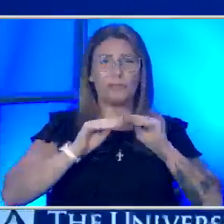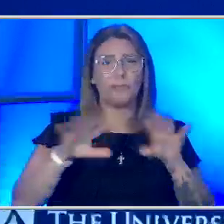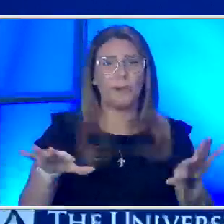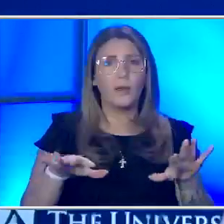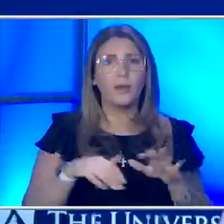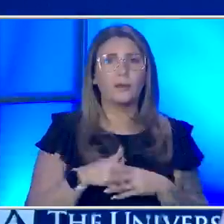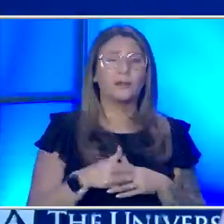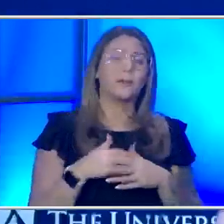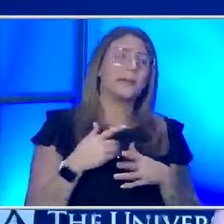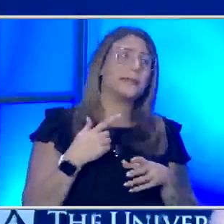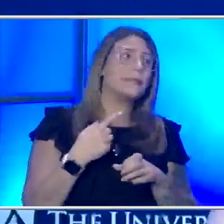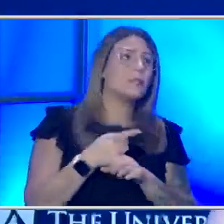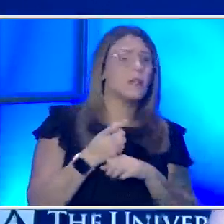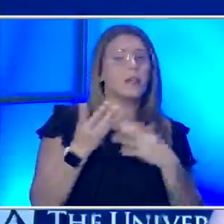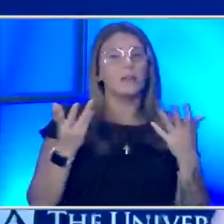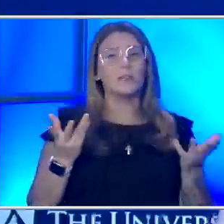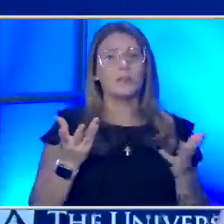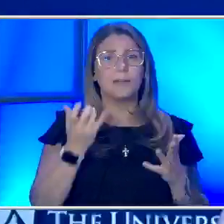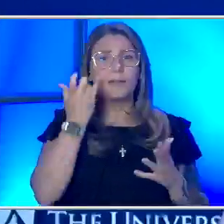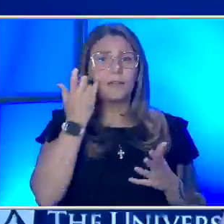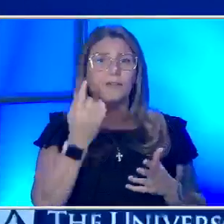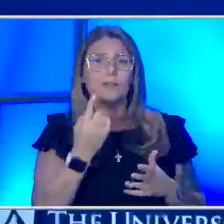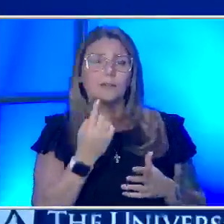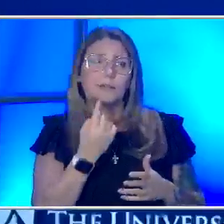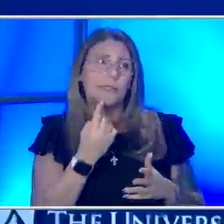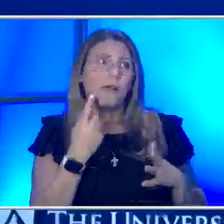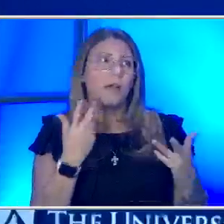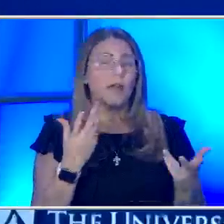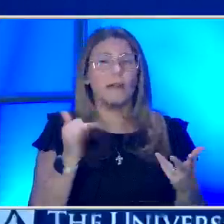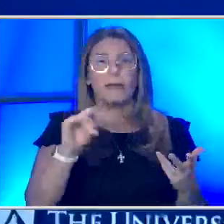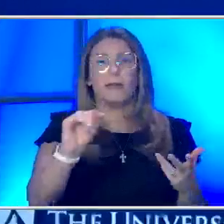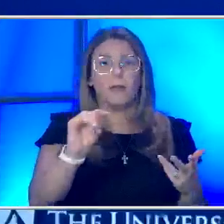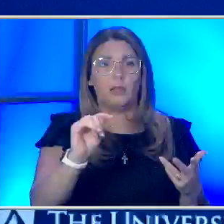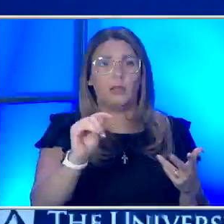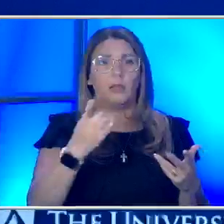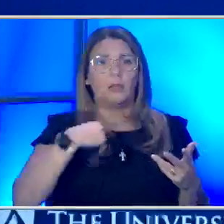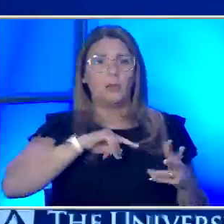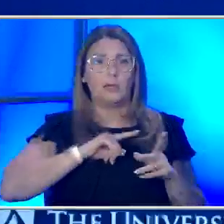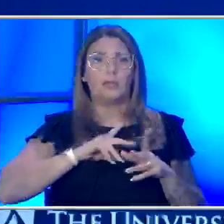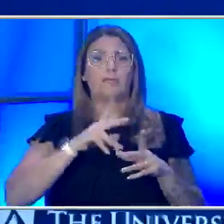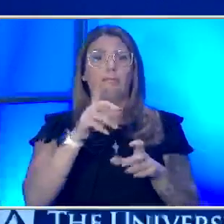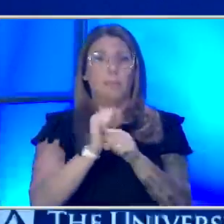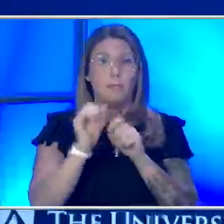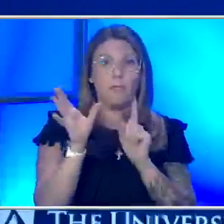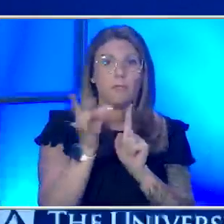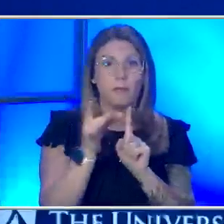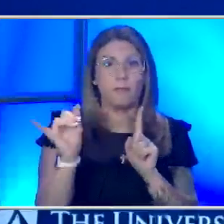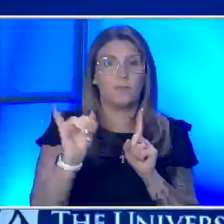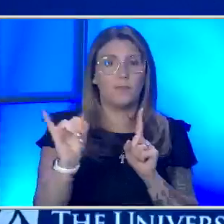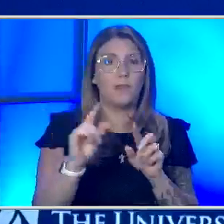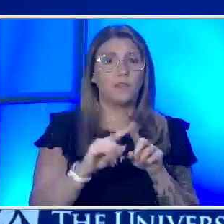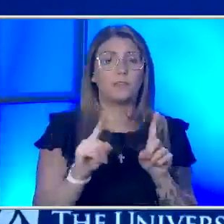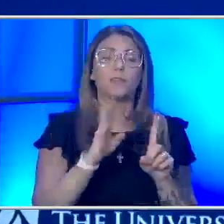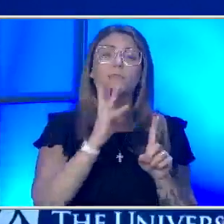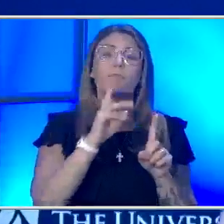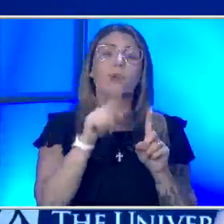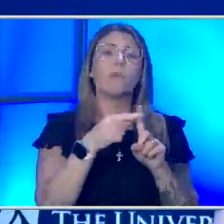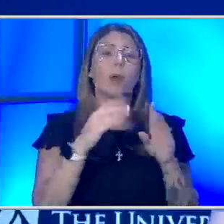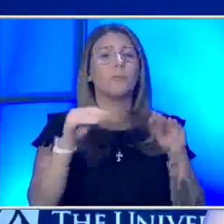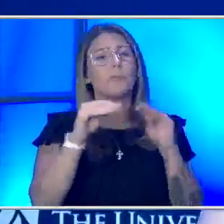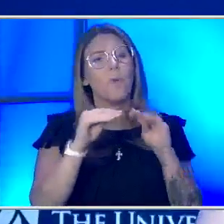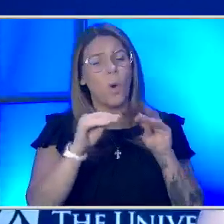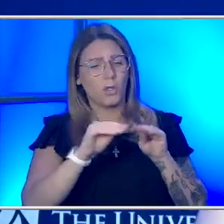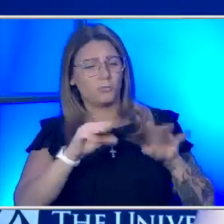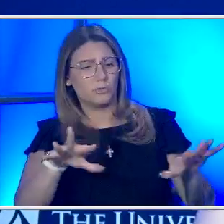like even if we say it, we get it now, we get the infection. But, you know, really what they are talking about by more transmissible at this point in